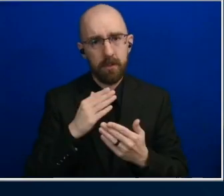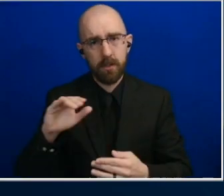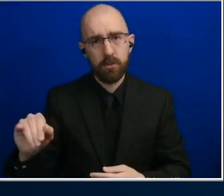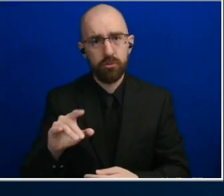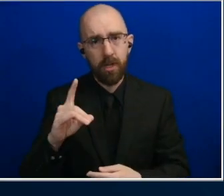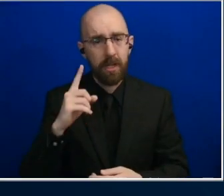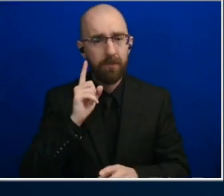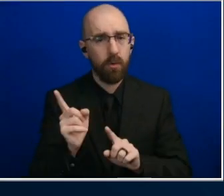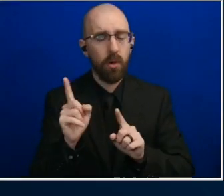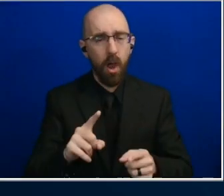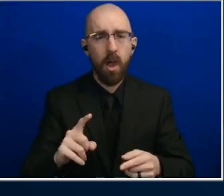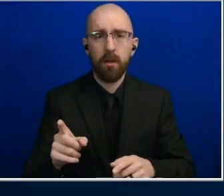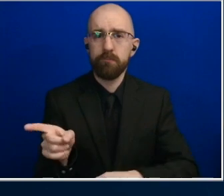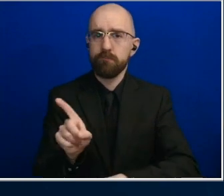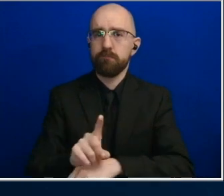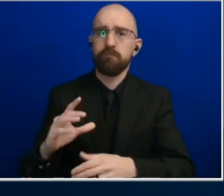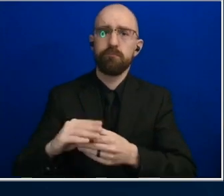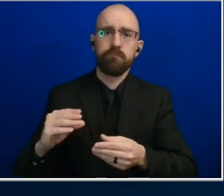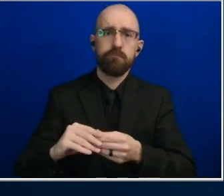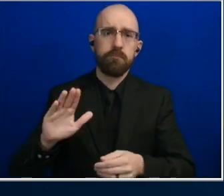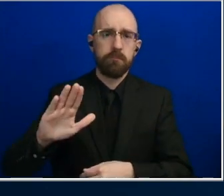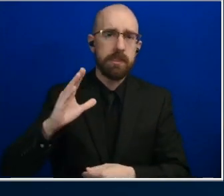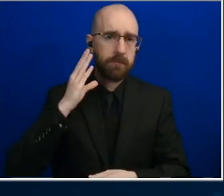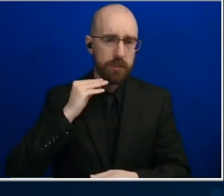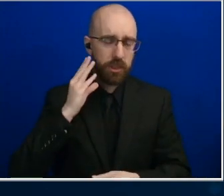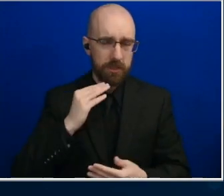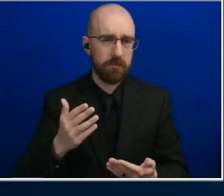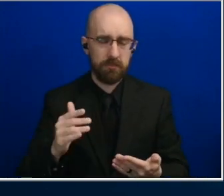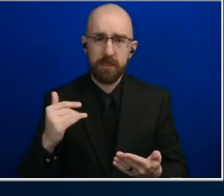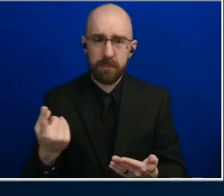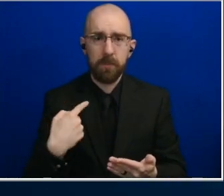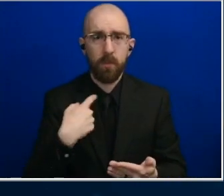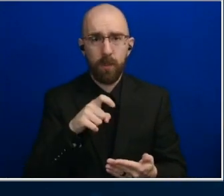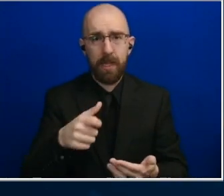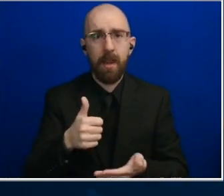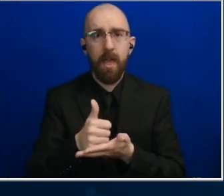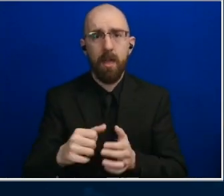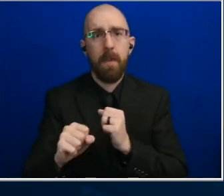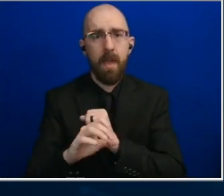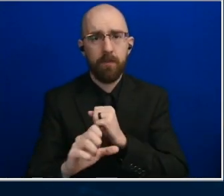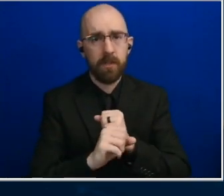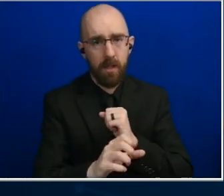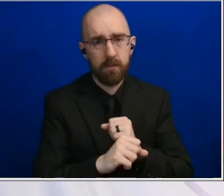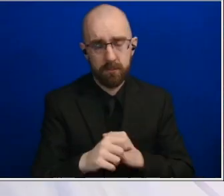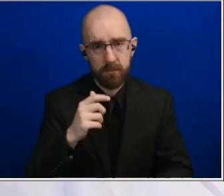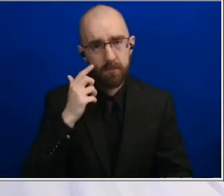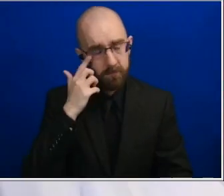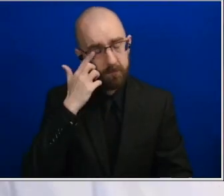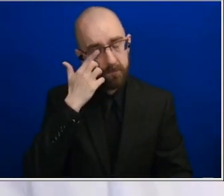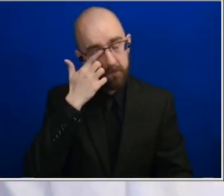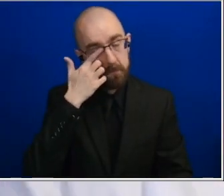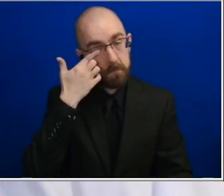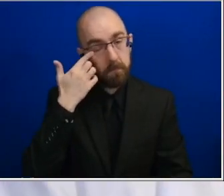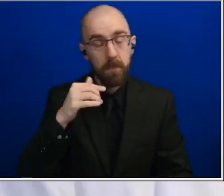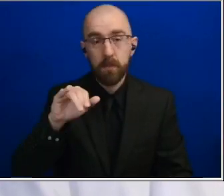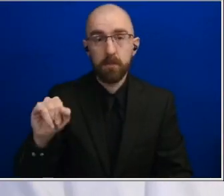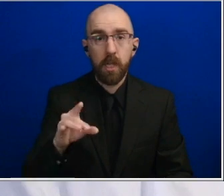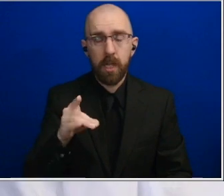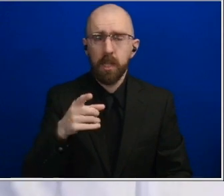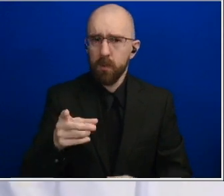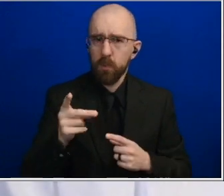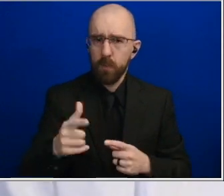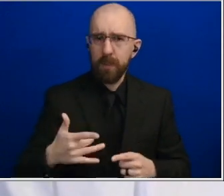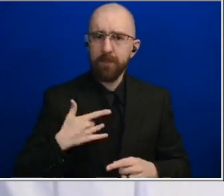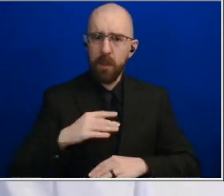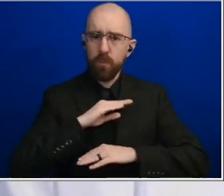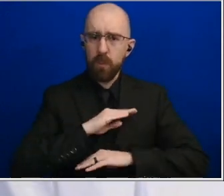his experience, because it's something that we need to help get the word out about. Yeah. JD, how quickly did you start to feel relief from this